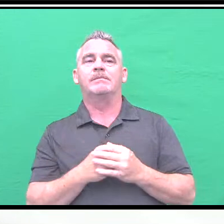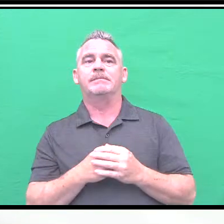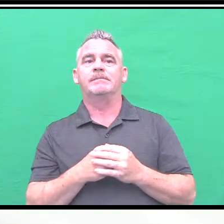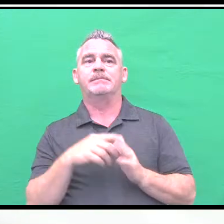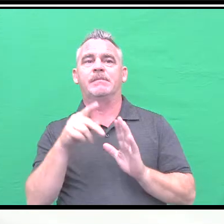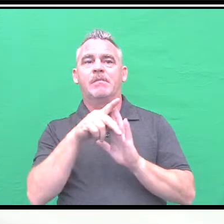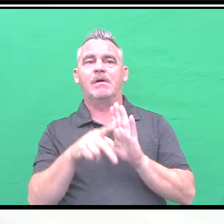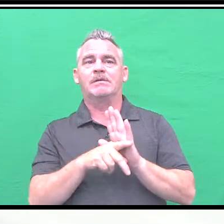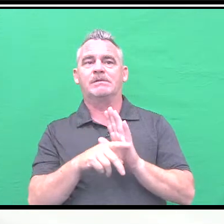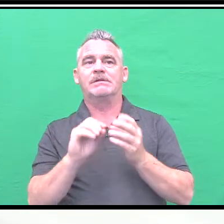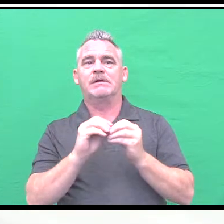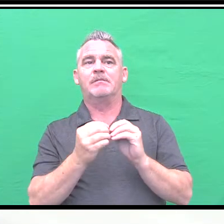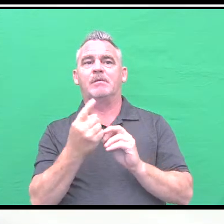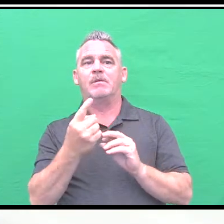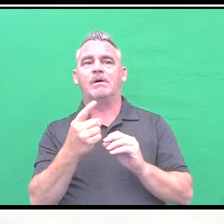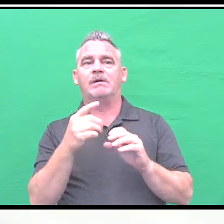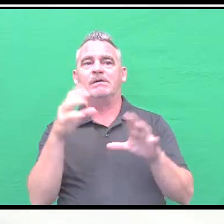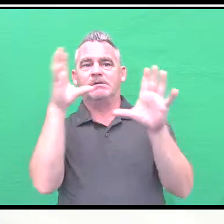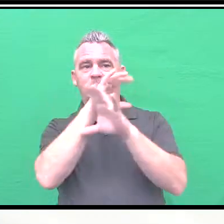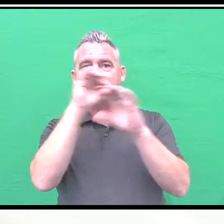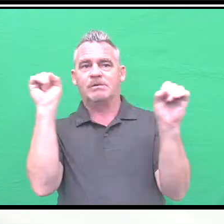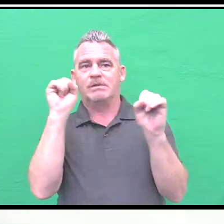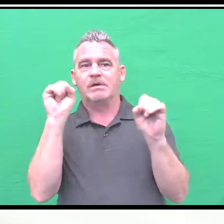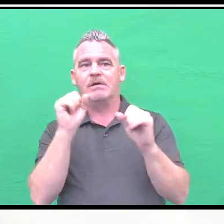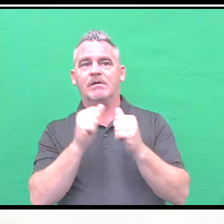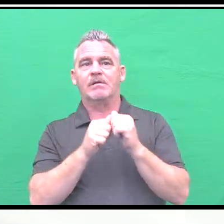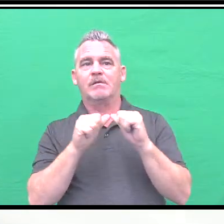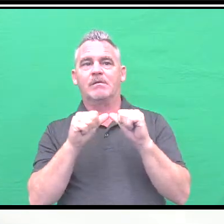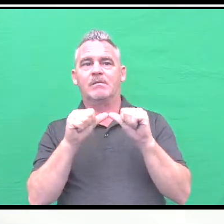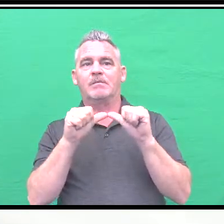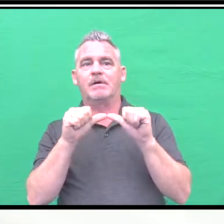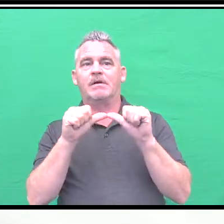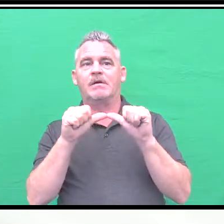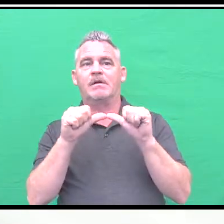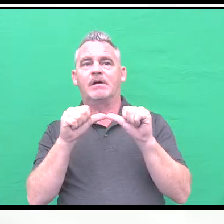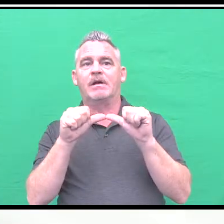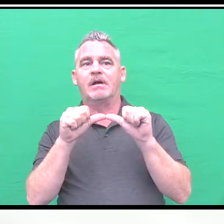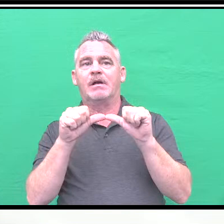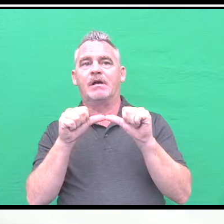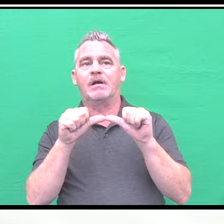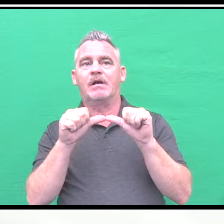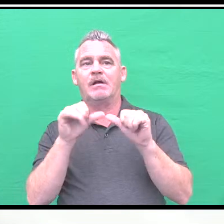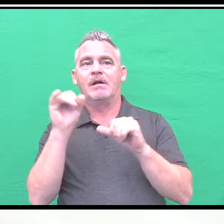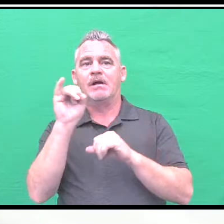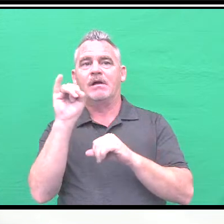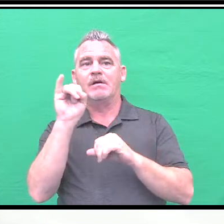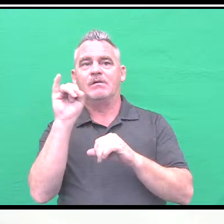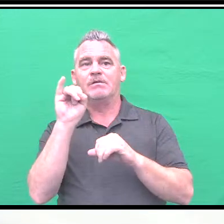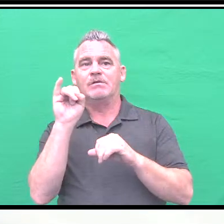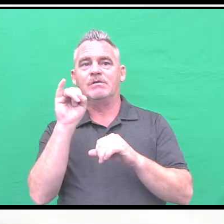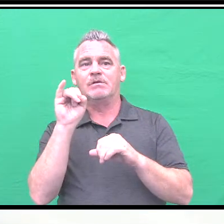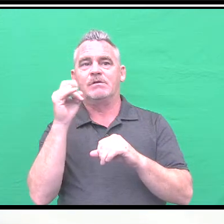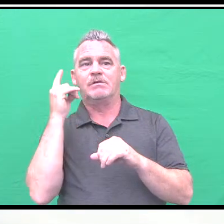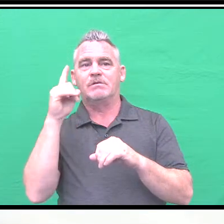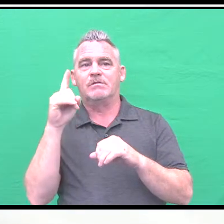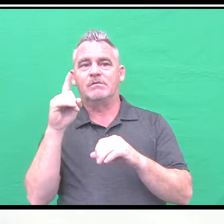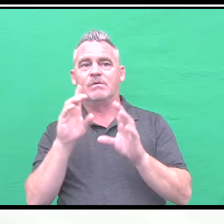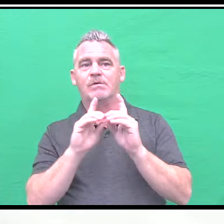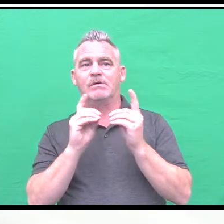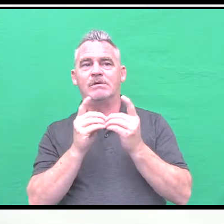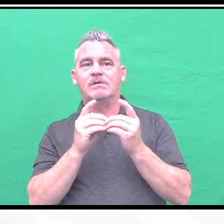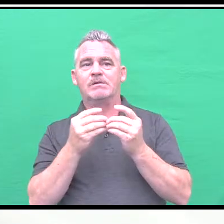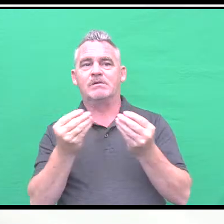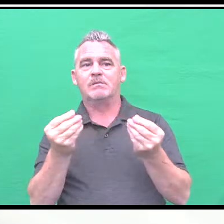one, superintendent will maintain property and casualty insurance coverage on district property with limits equal